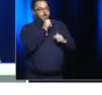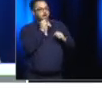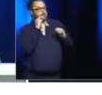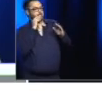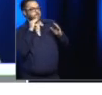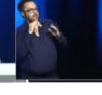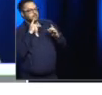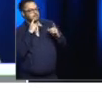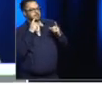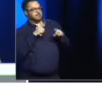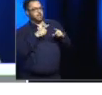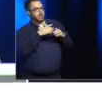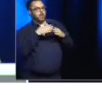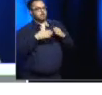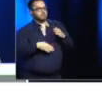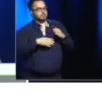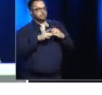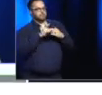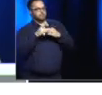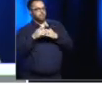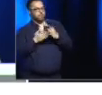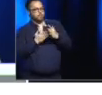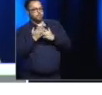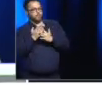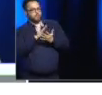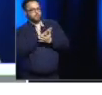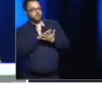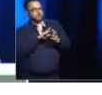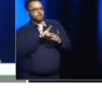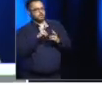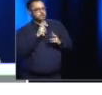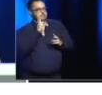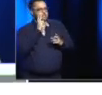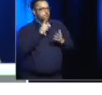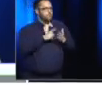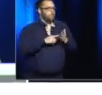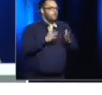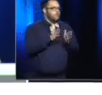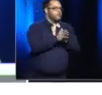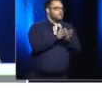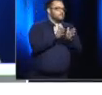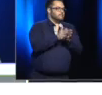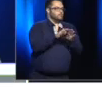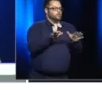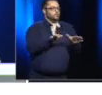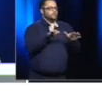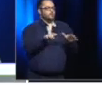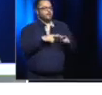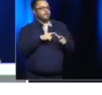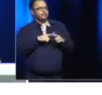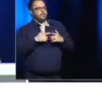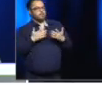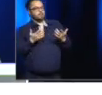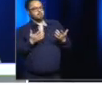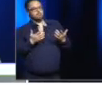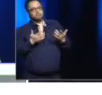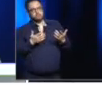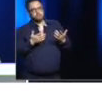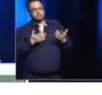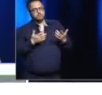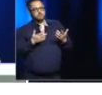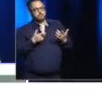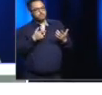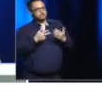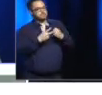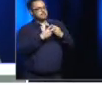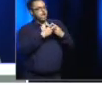down particular paths. We went down this road to try and work out what the seals were doing, and we end up, I guess it's kind of conservation by